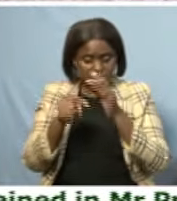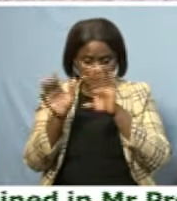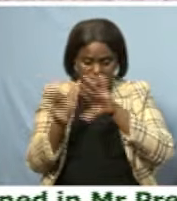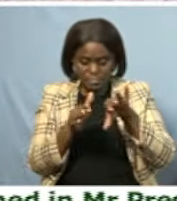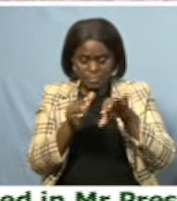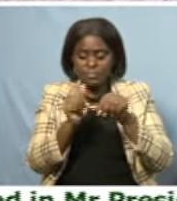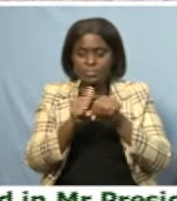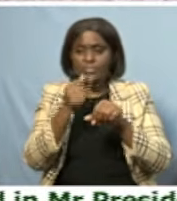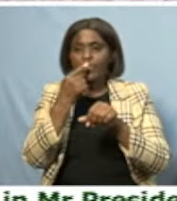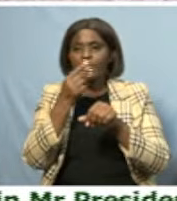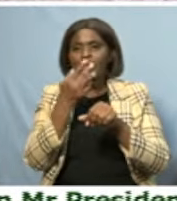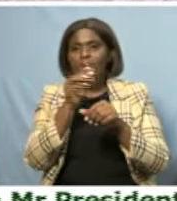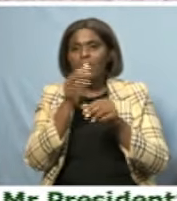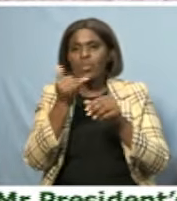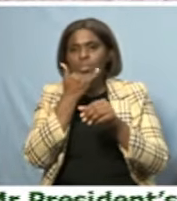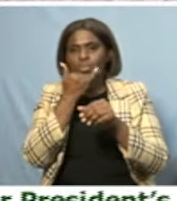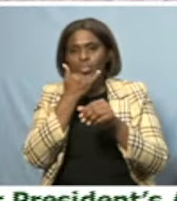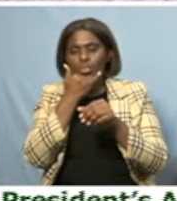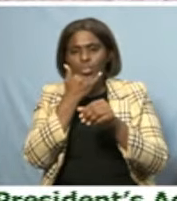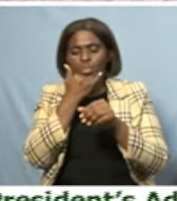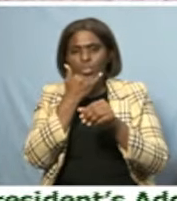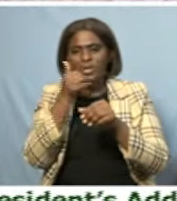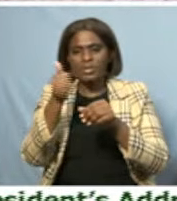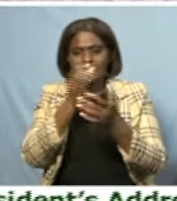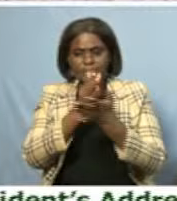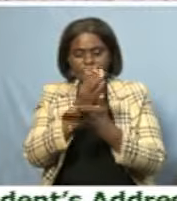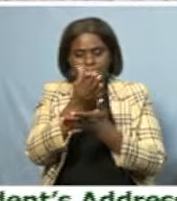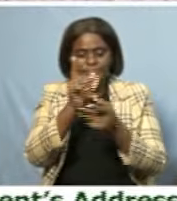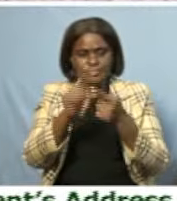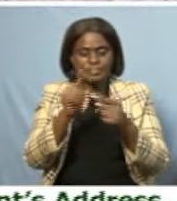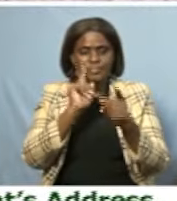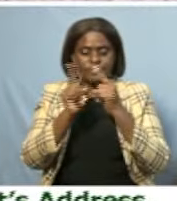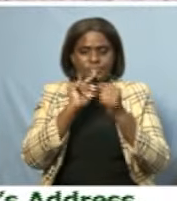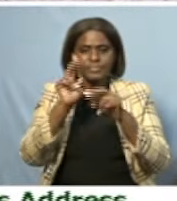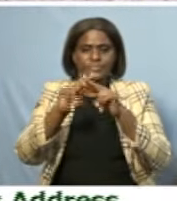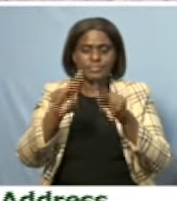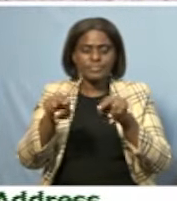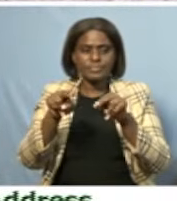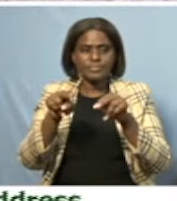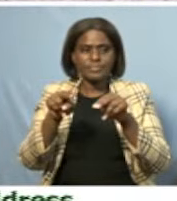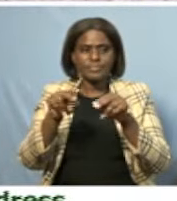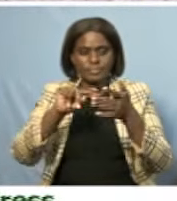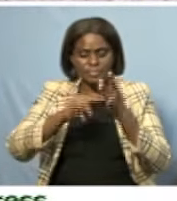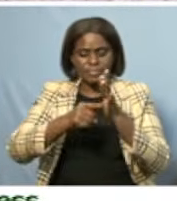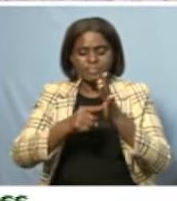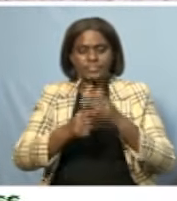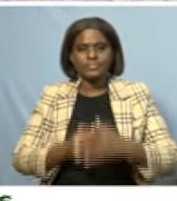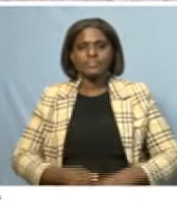slip of the tongue. Is she in order to address you as chairperson at this point?